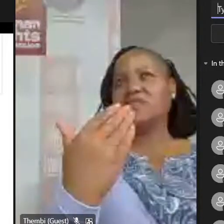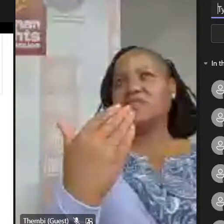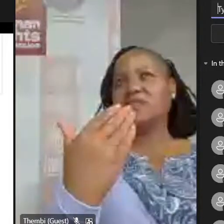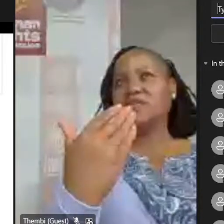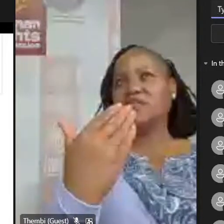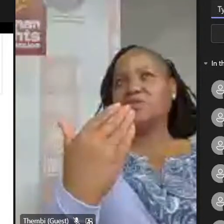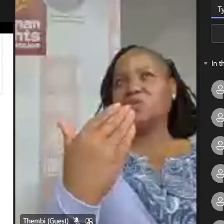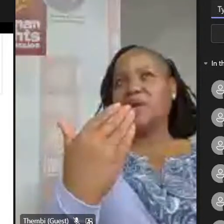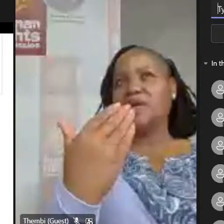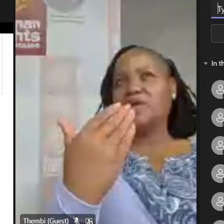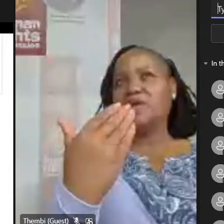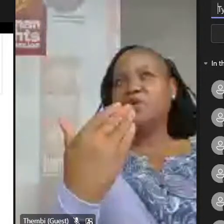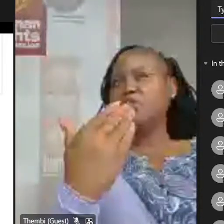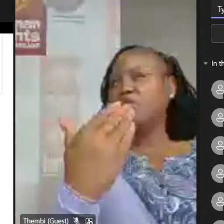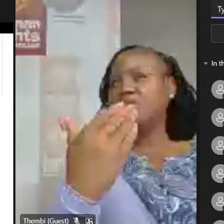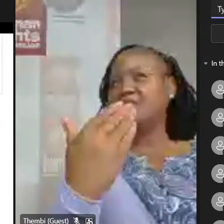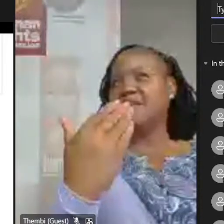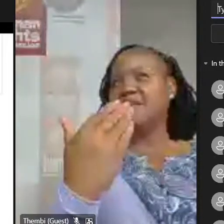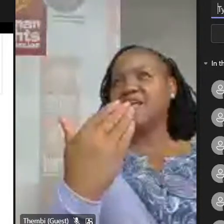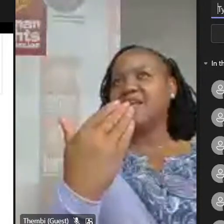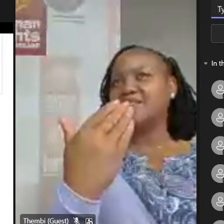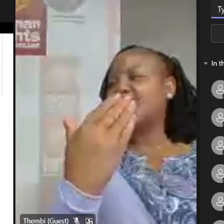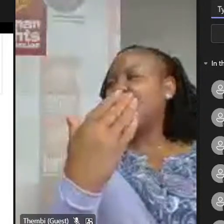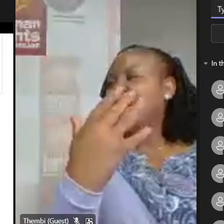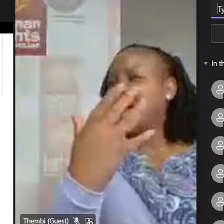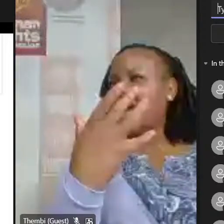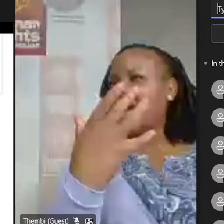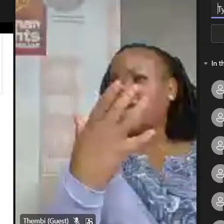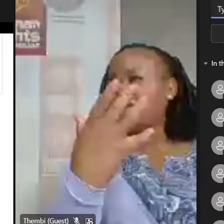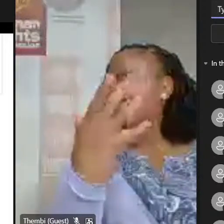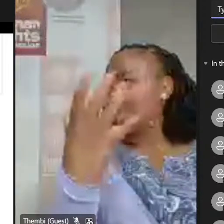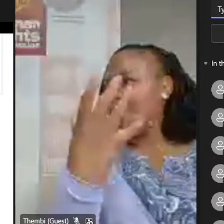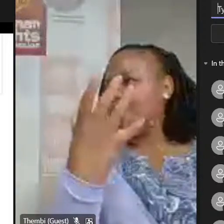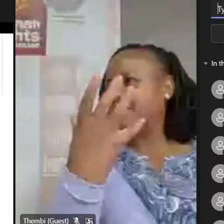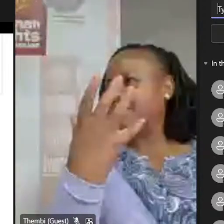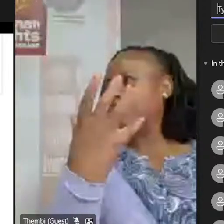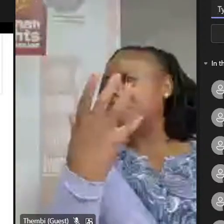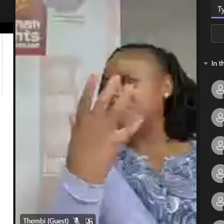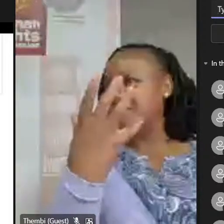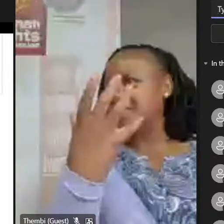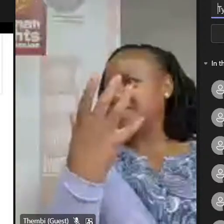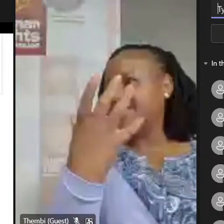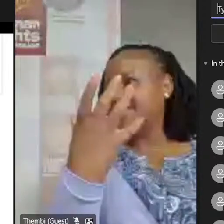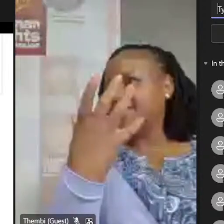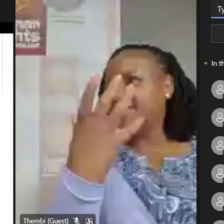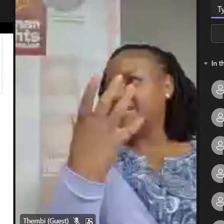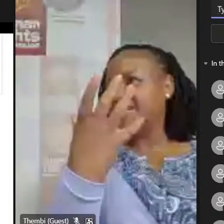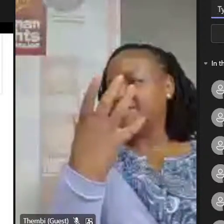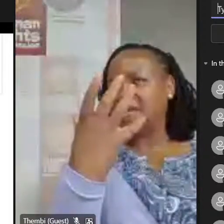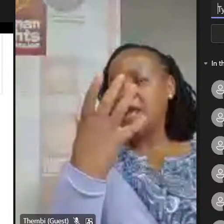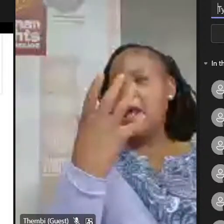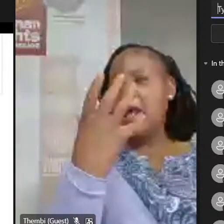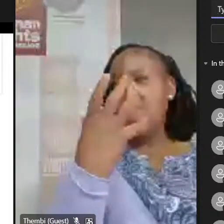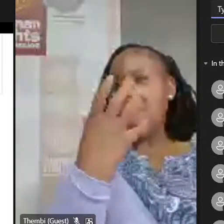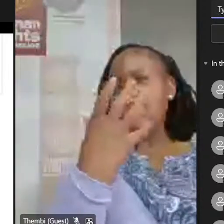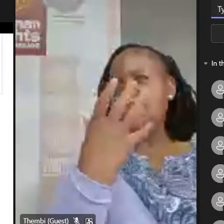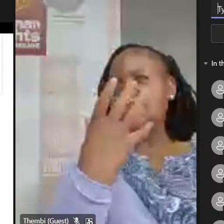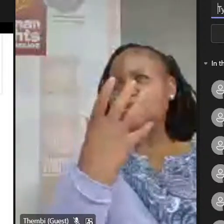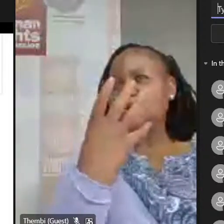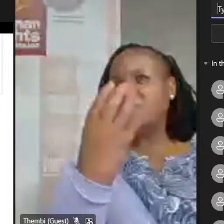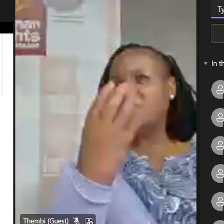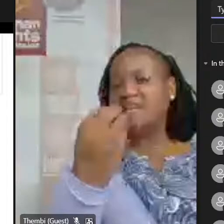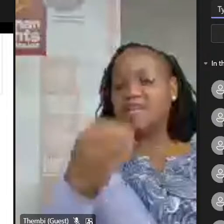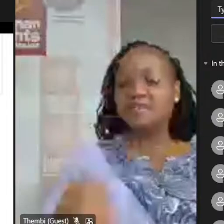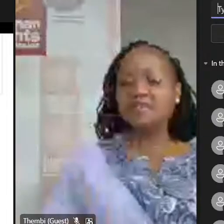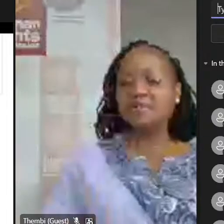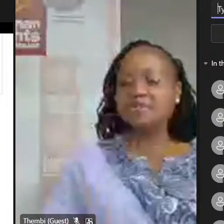cleanliness, as it were, or should it be something else? I don't know the language that we should be using instead of cleanliness, but maybe this issue